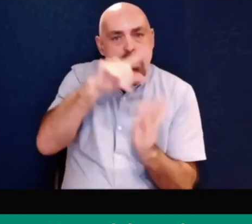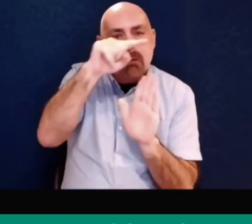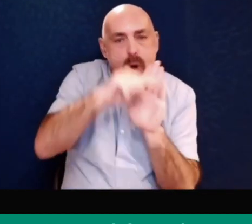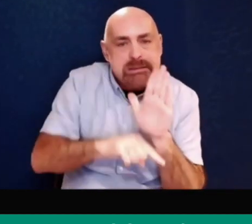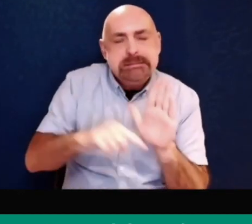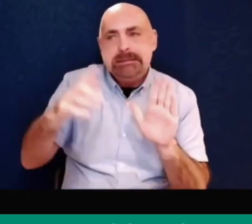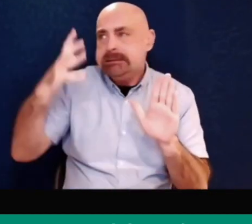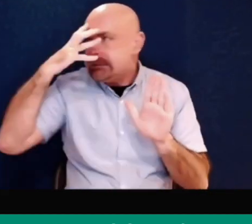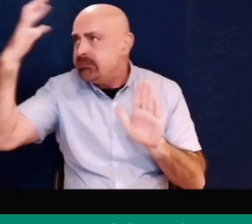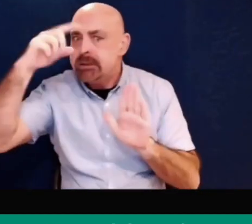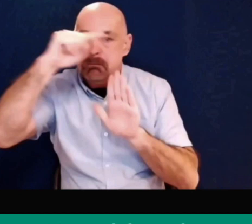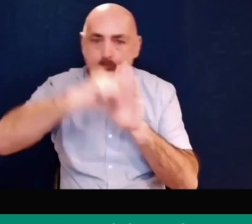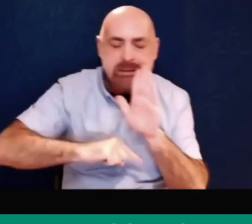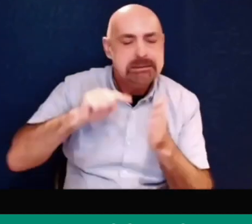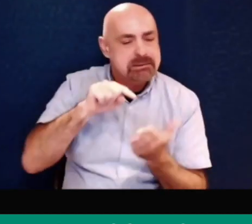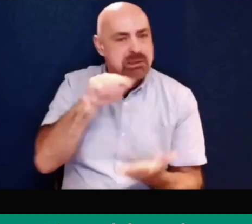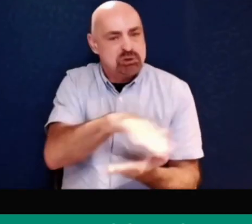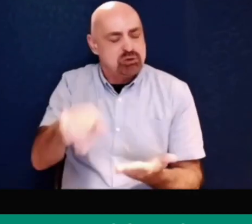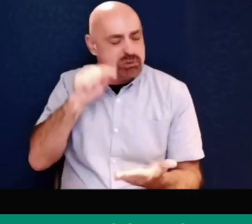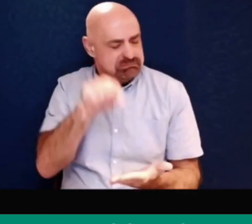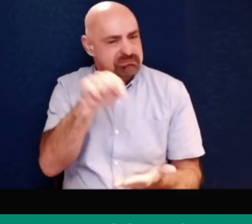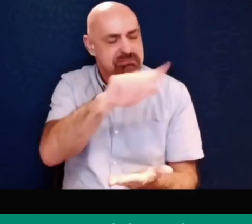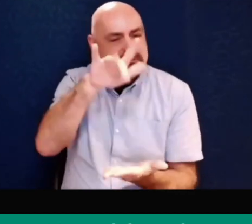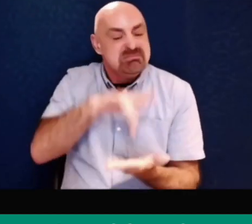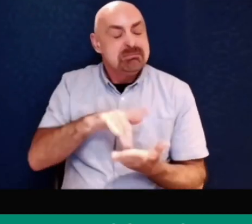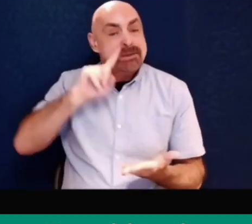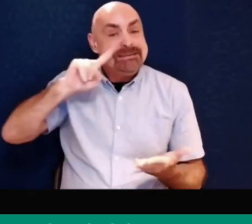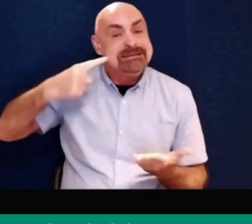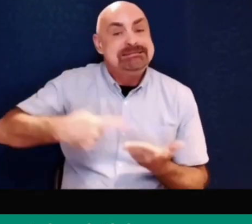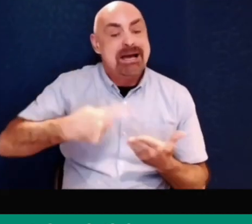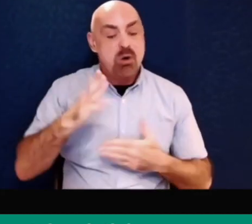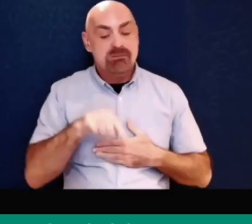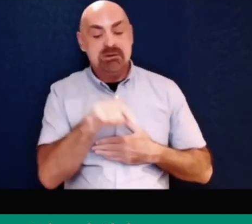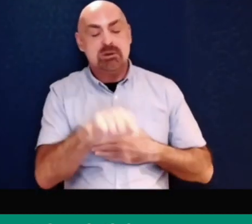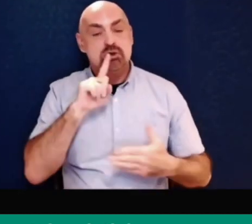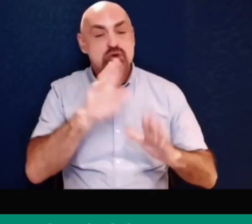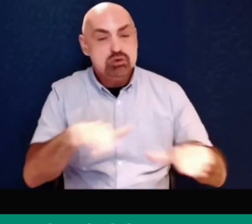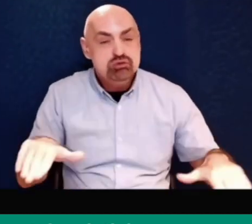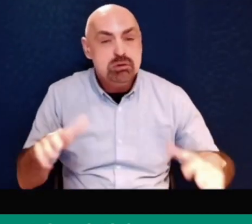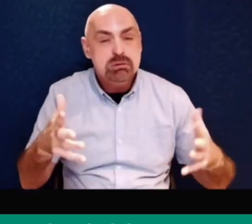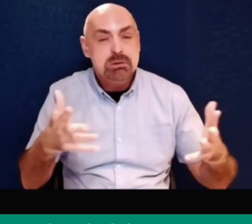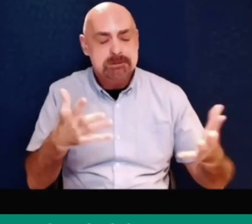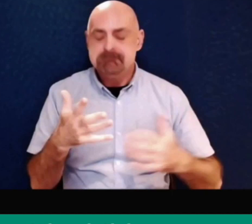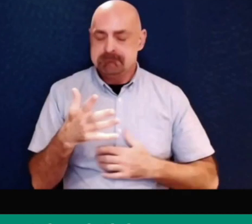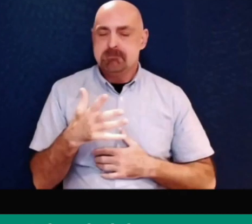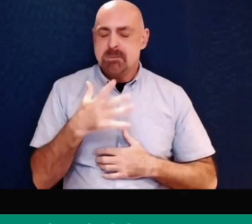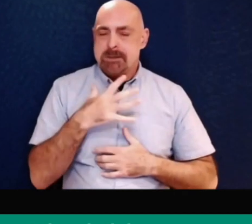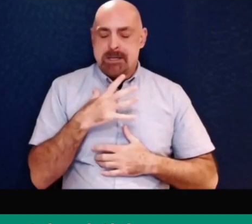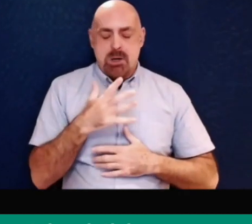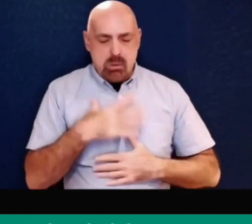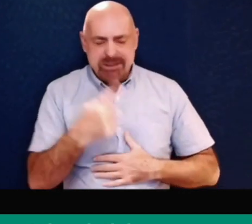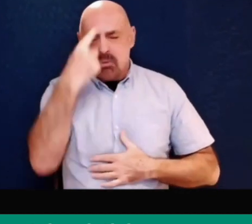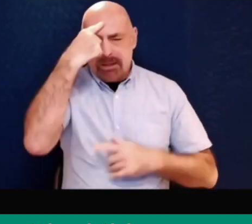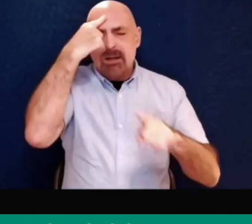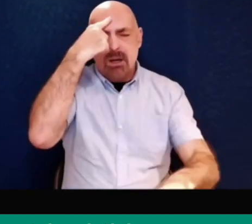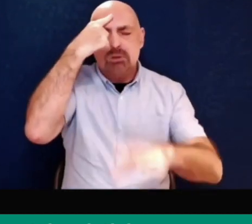and the community and the national level, so that when decisions are made about spending, decisions are made about interventions, they're made with children in mind